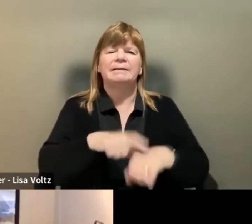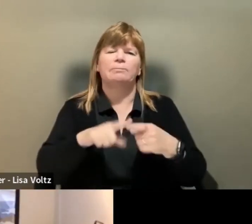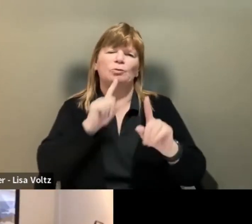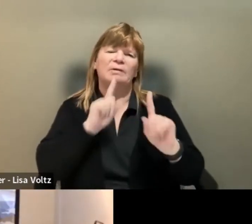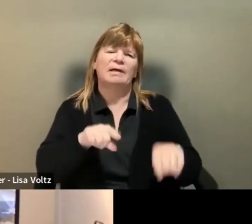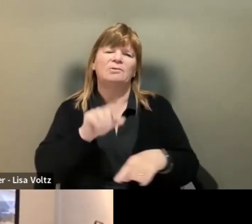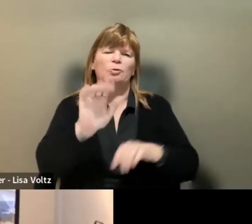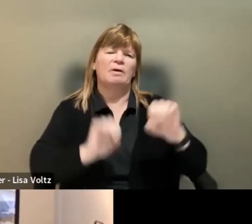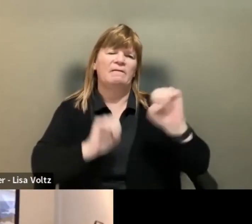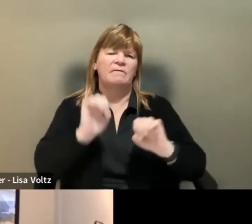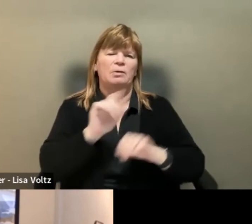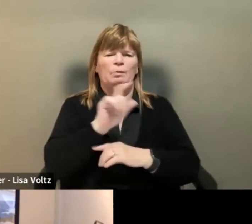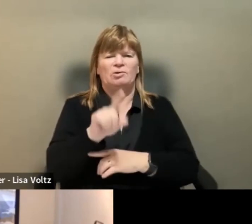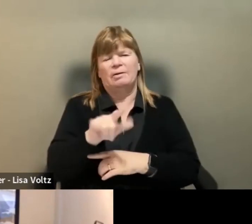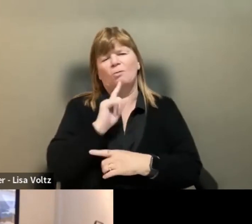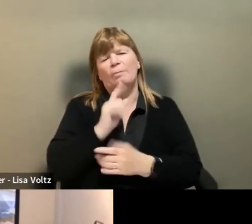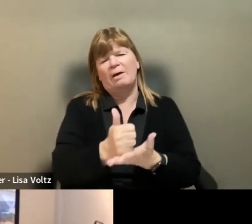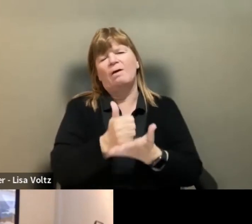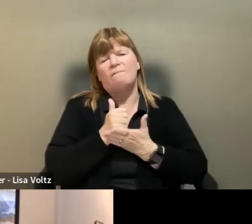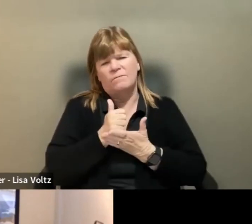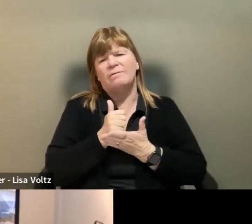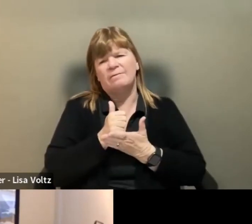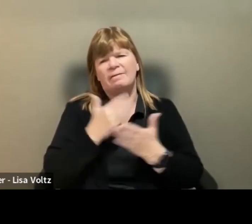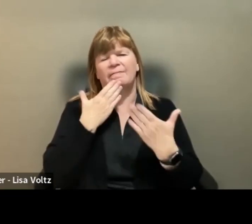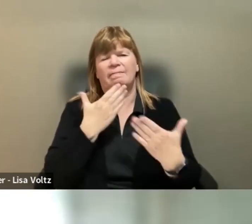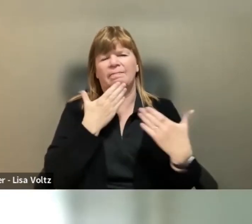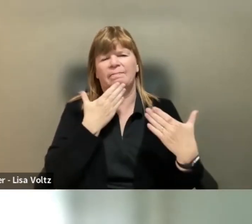would be very helpful to us. Thank you for that.